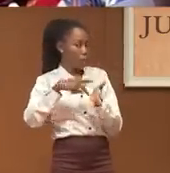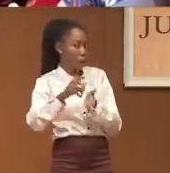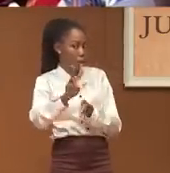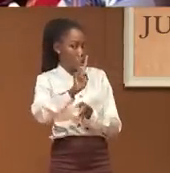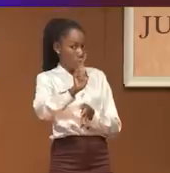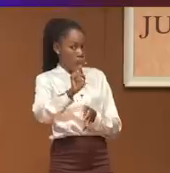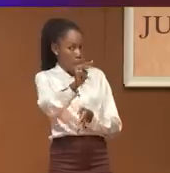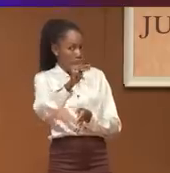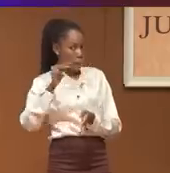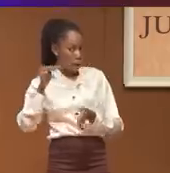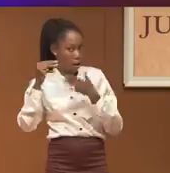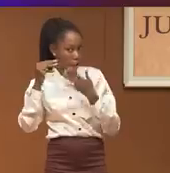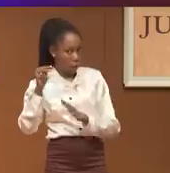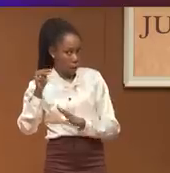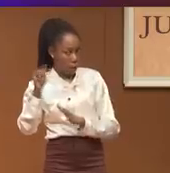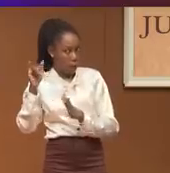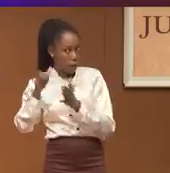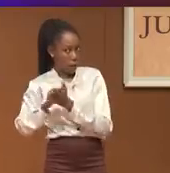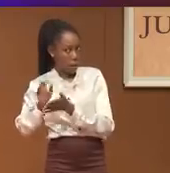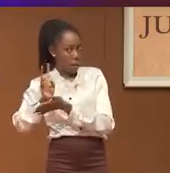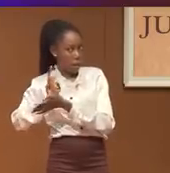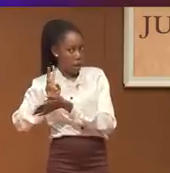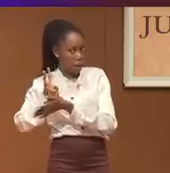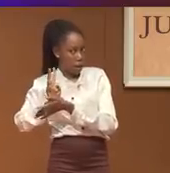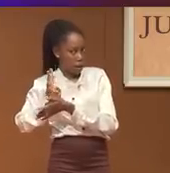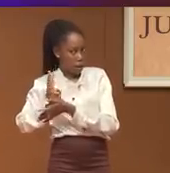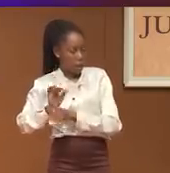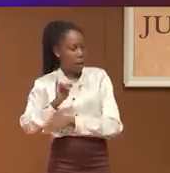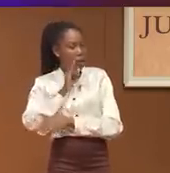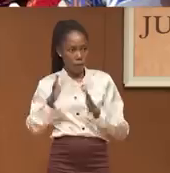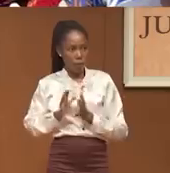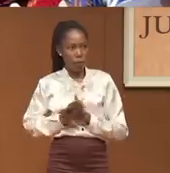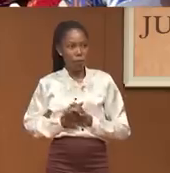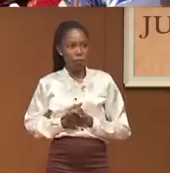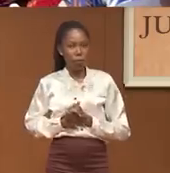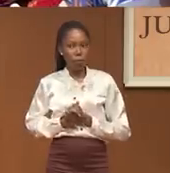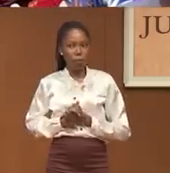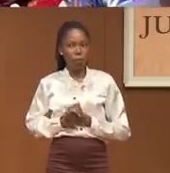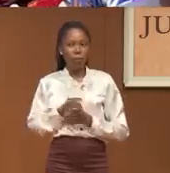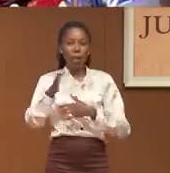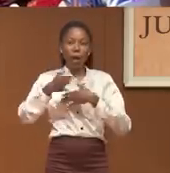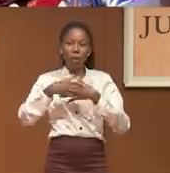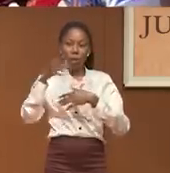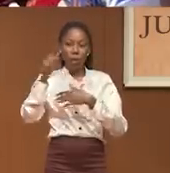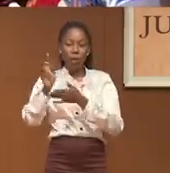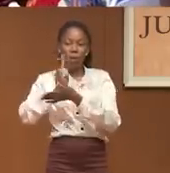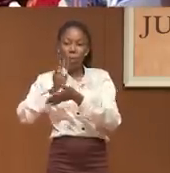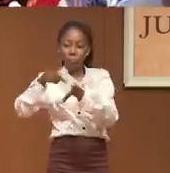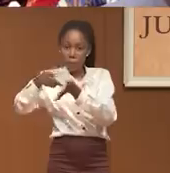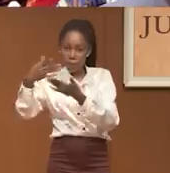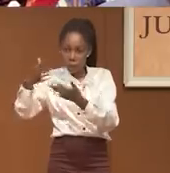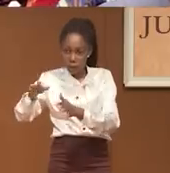him, the recording he was talking about was after the payment was made. After the payment was made, we had an